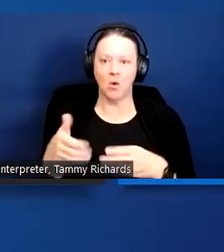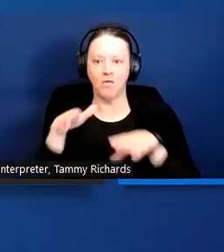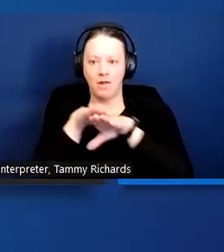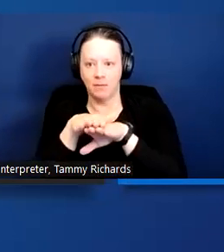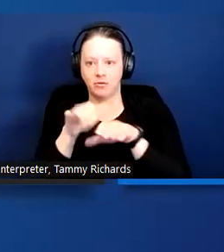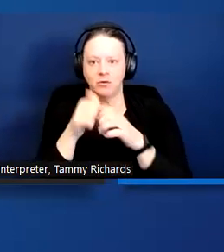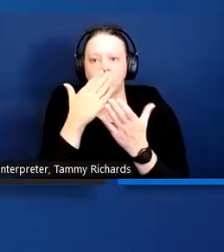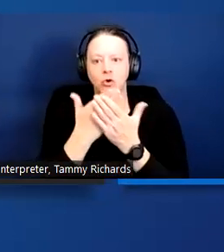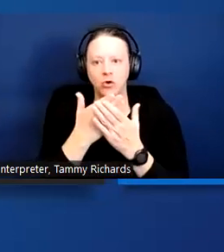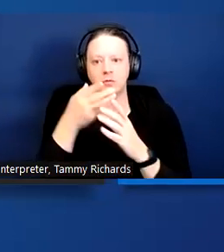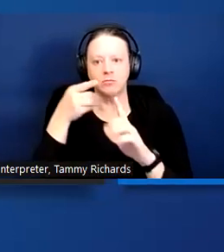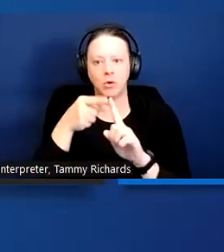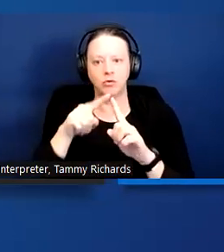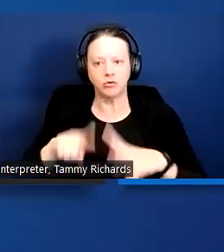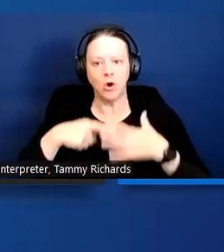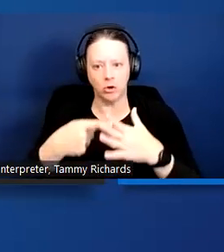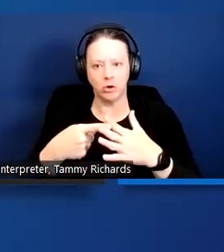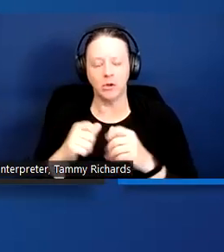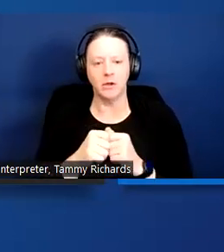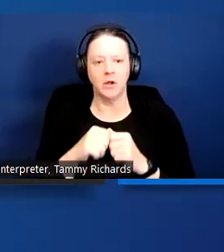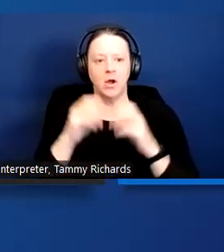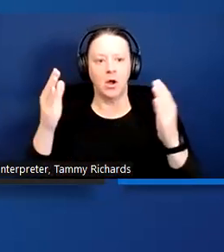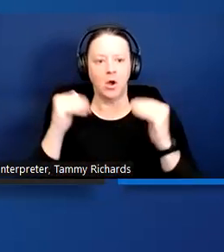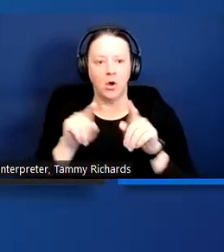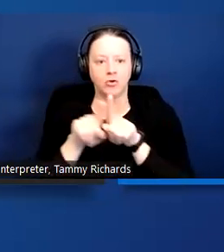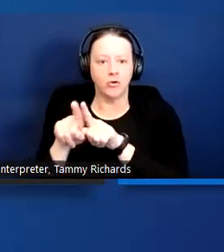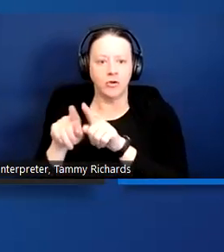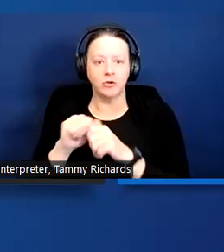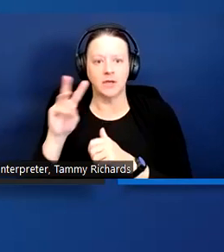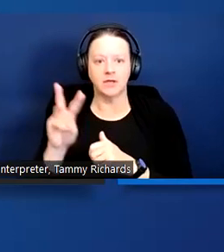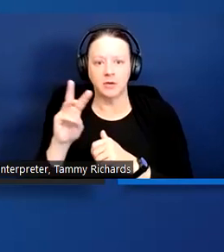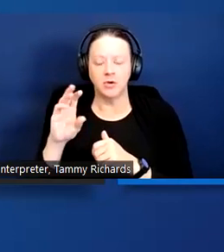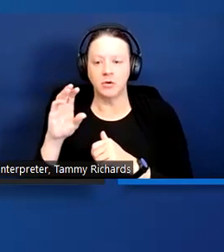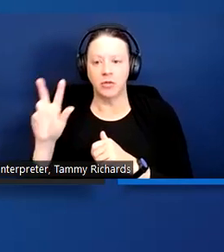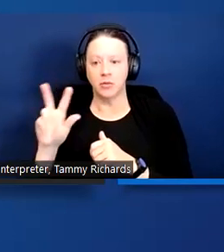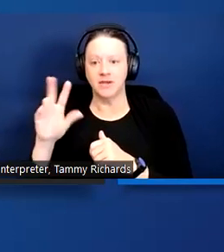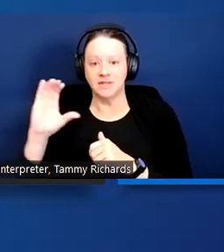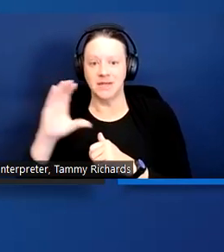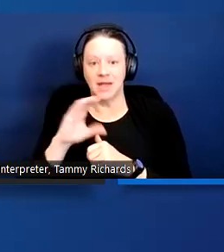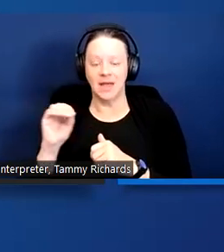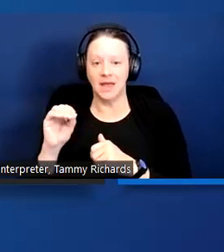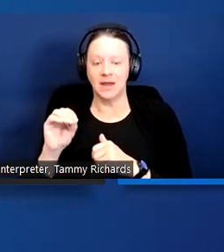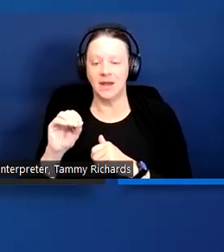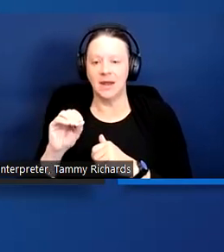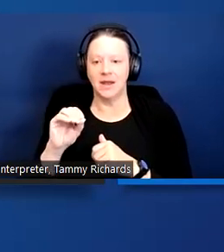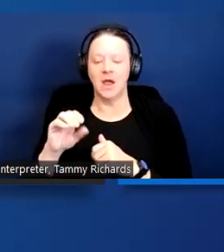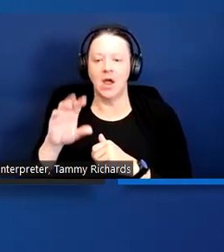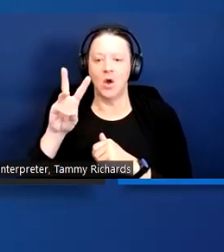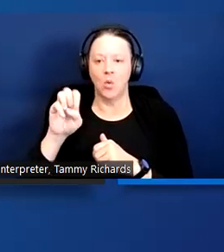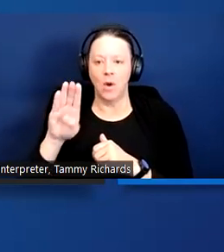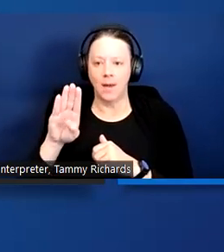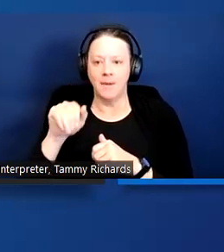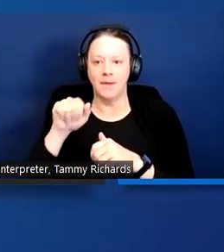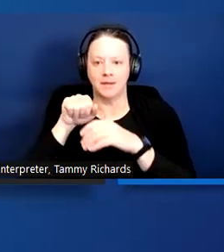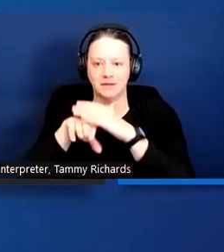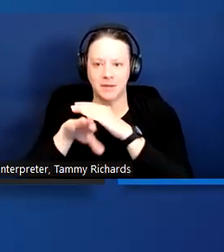for people. There's also the W3C and the Web Access or the Web Accessibility